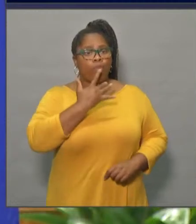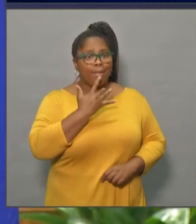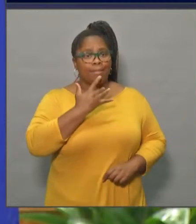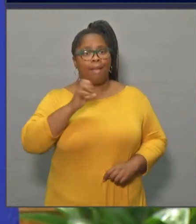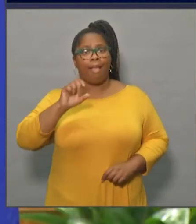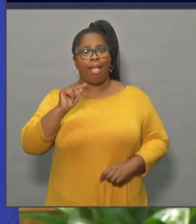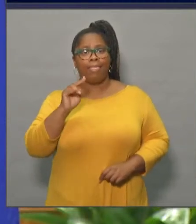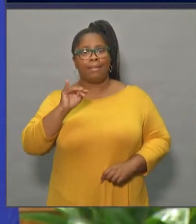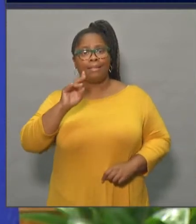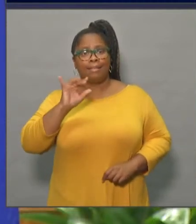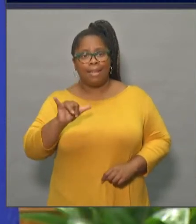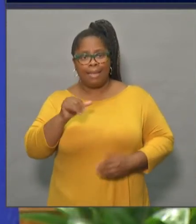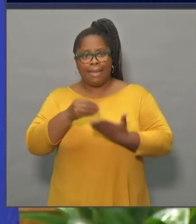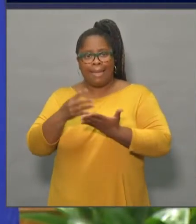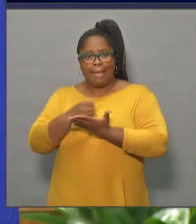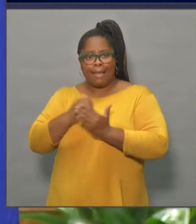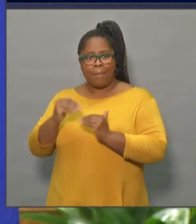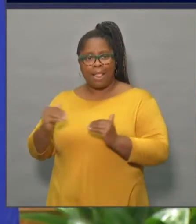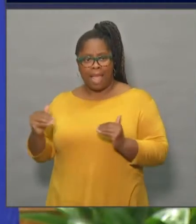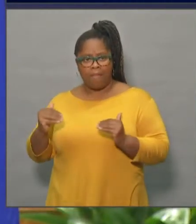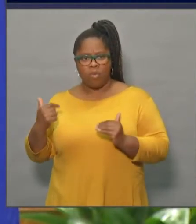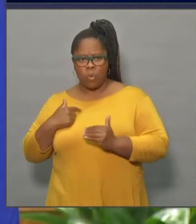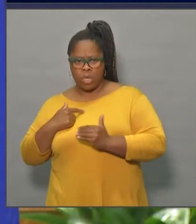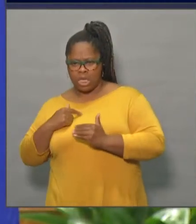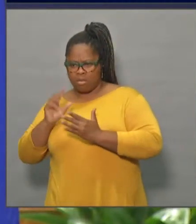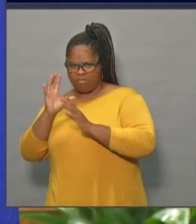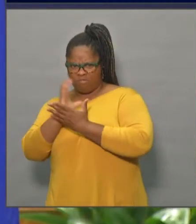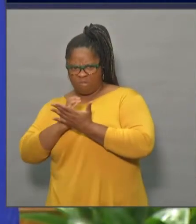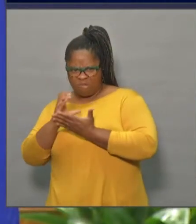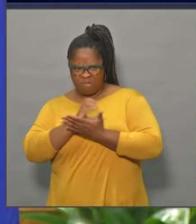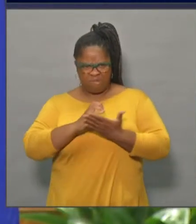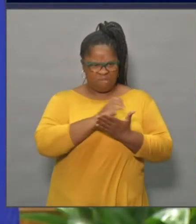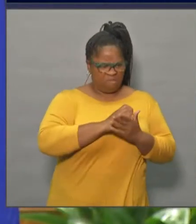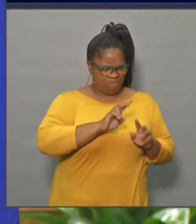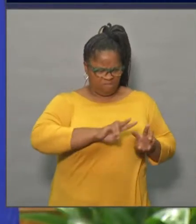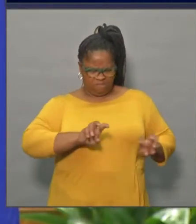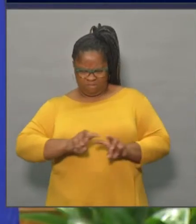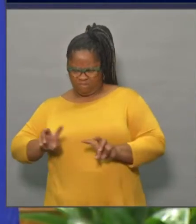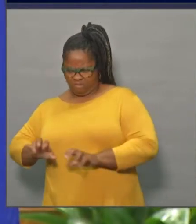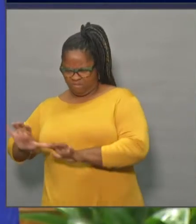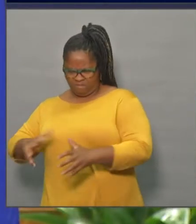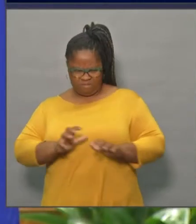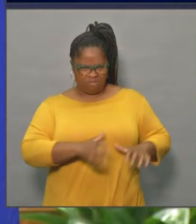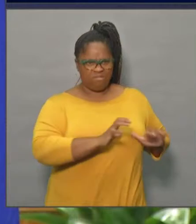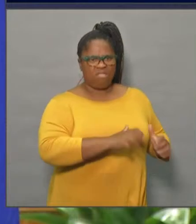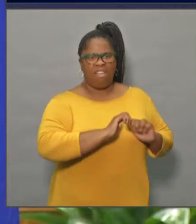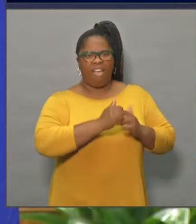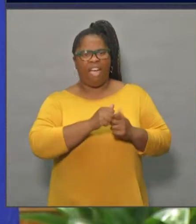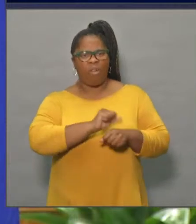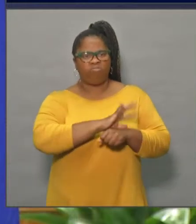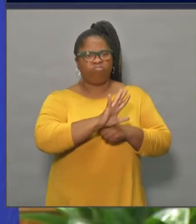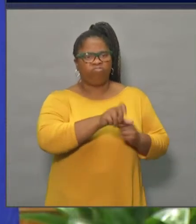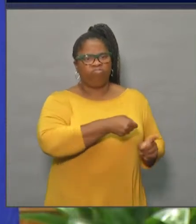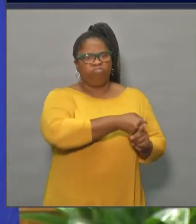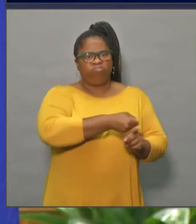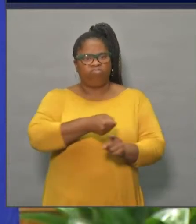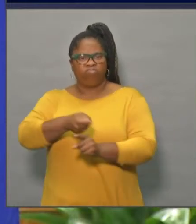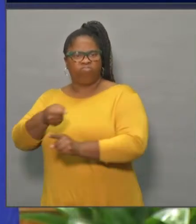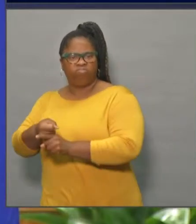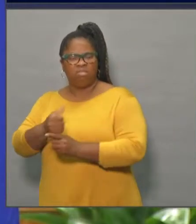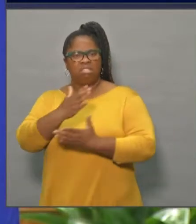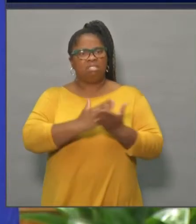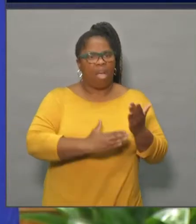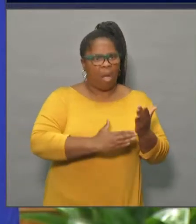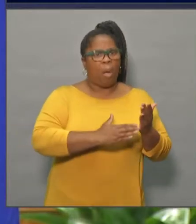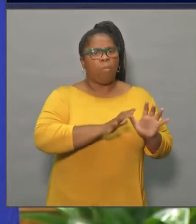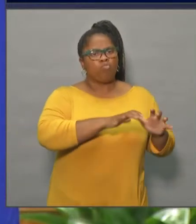level data that we're collecting and we look at closely to better understand how COVID-19 is impacting some groups more than